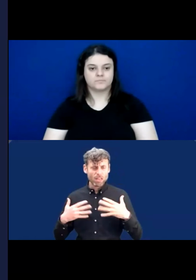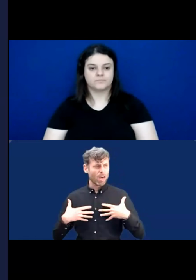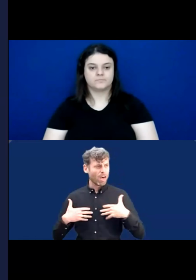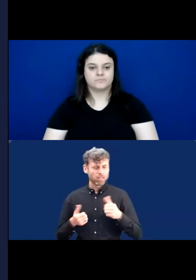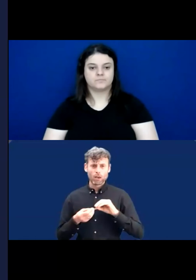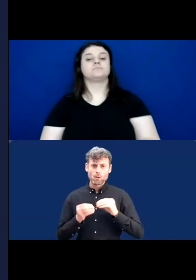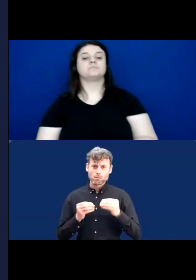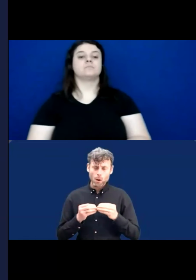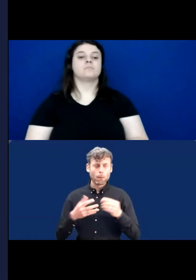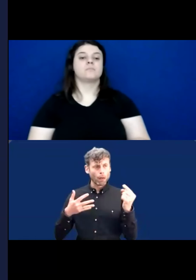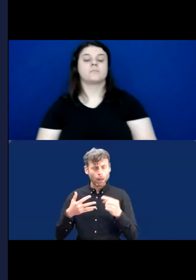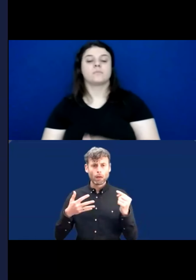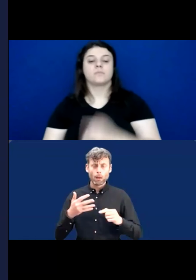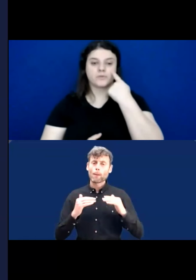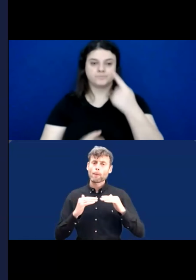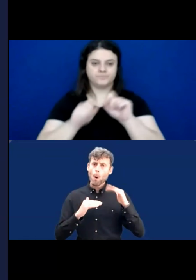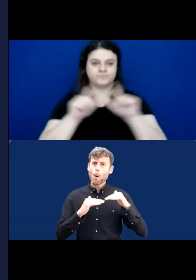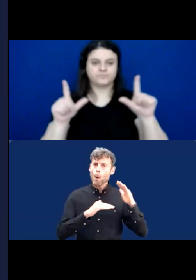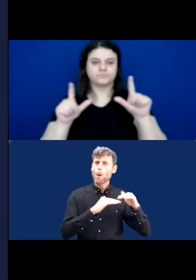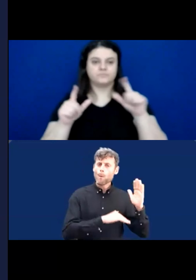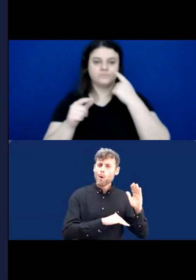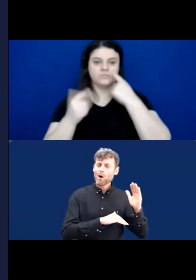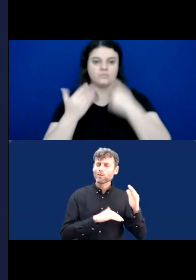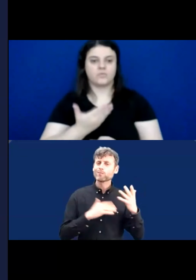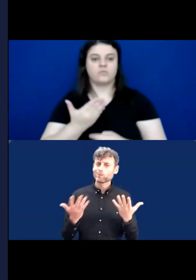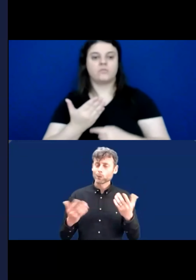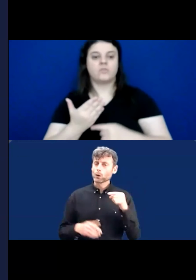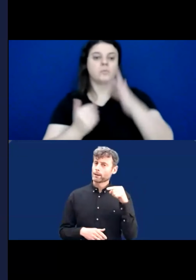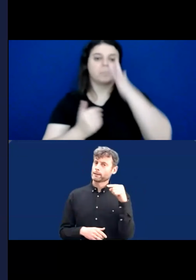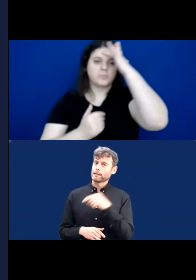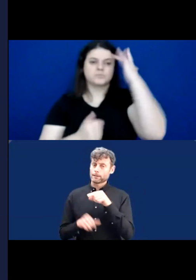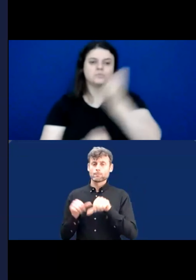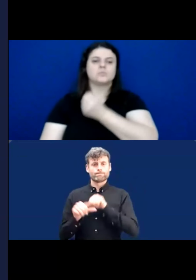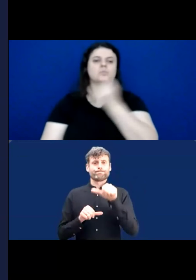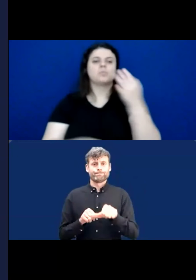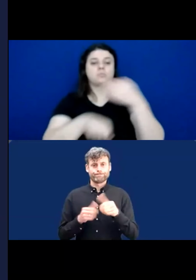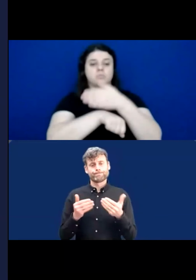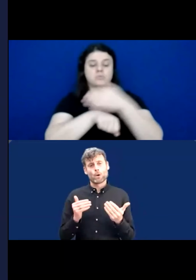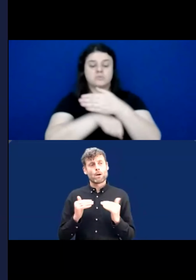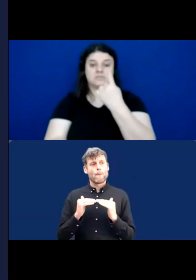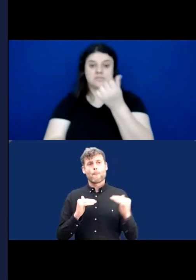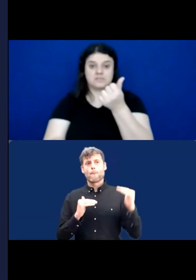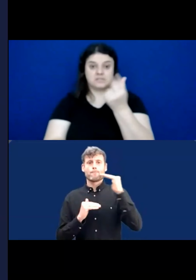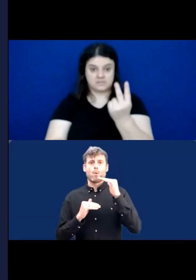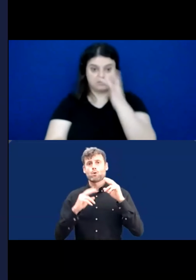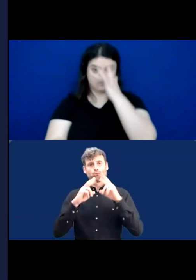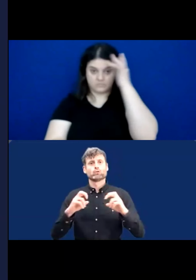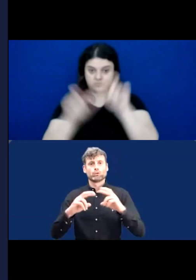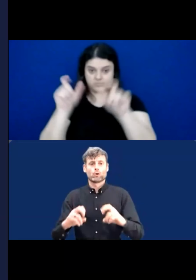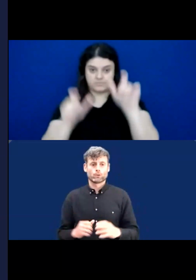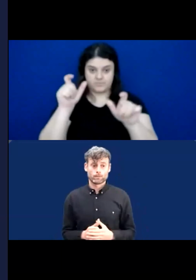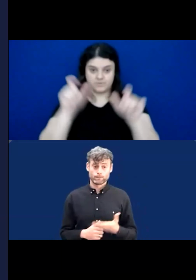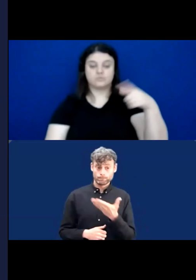And on this slide, we can see the participants. It was 162 individuals with